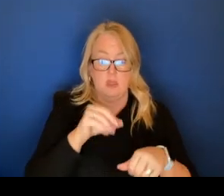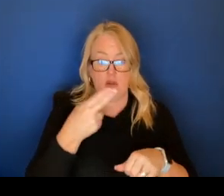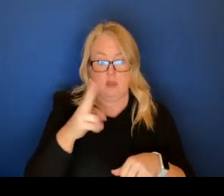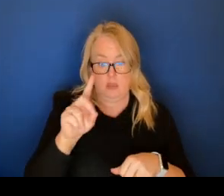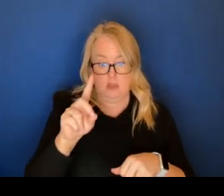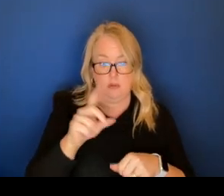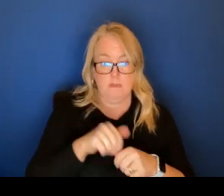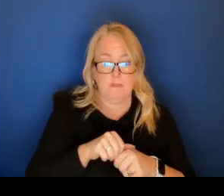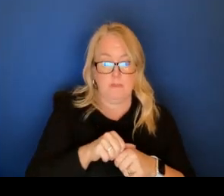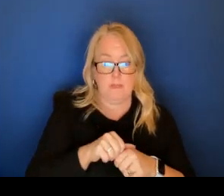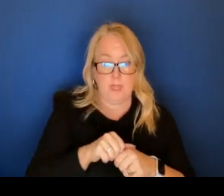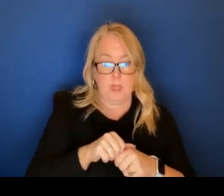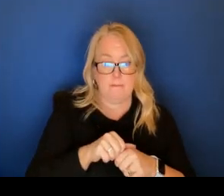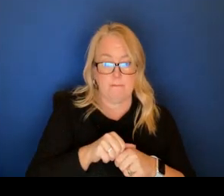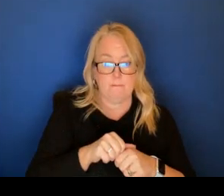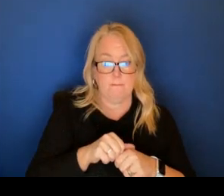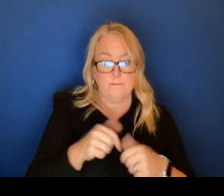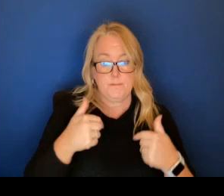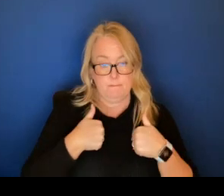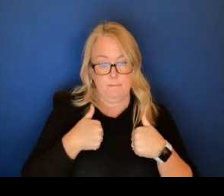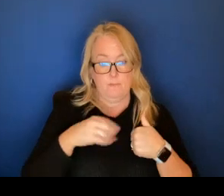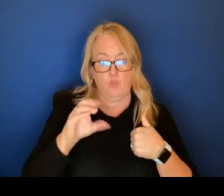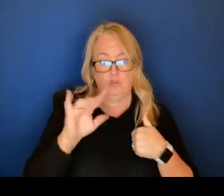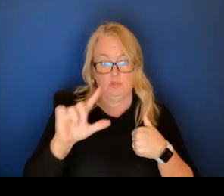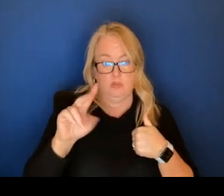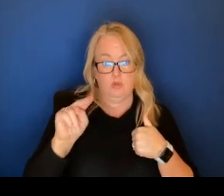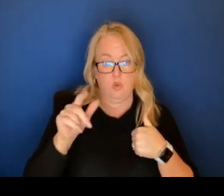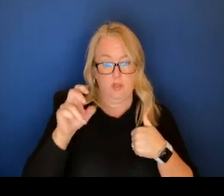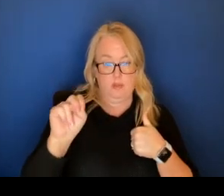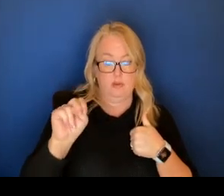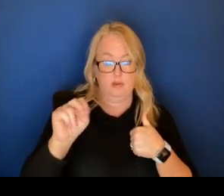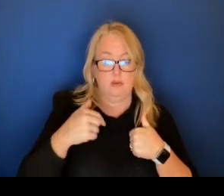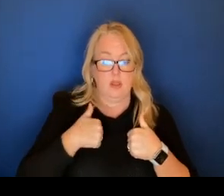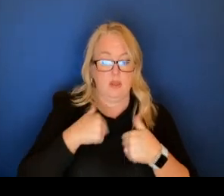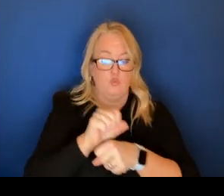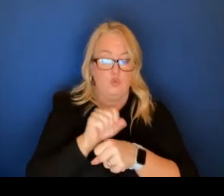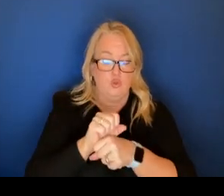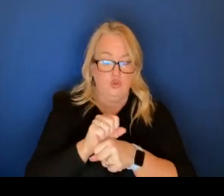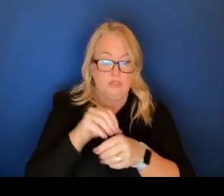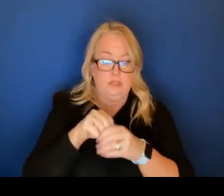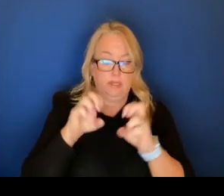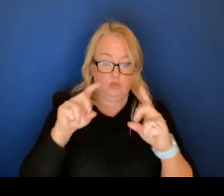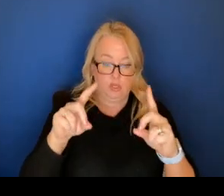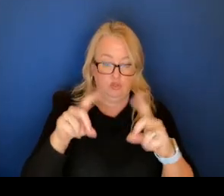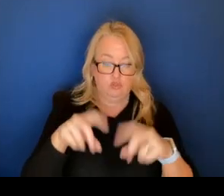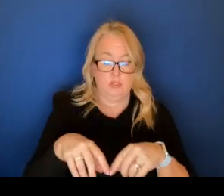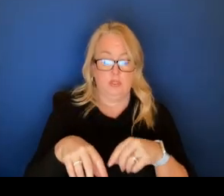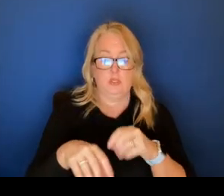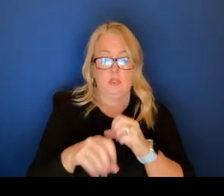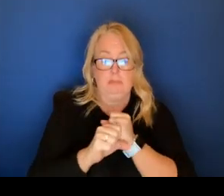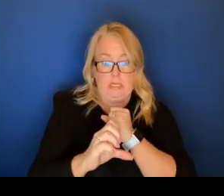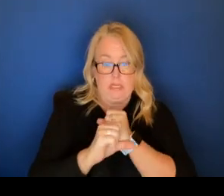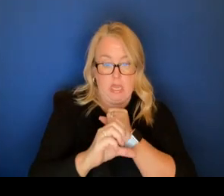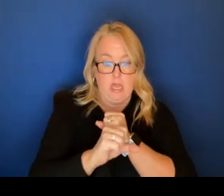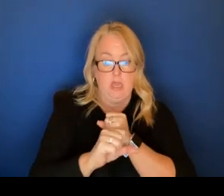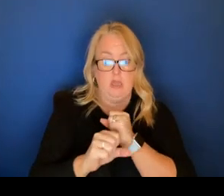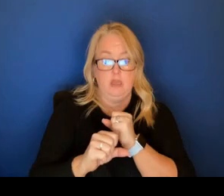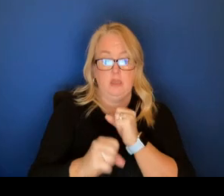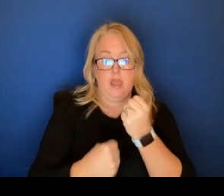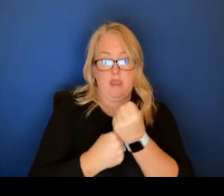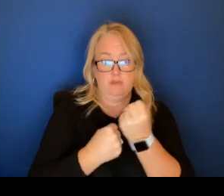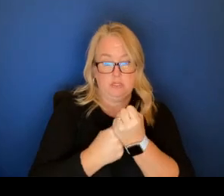HUD. And I'm Crystal Nolan. I have worked in education, media, and